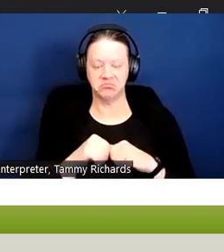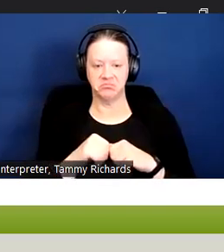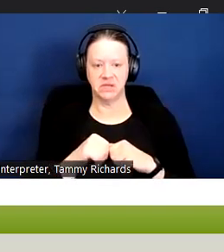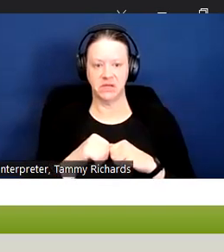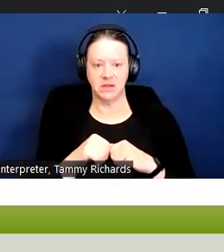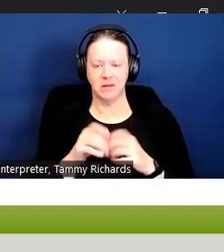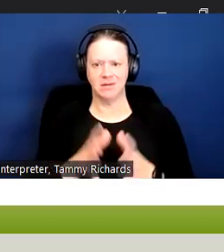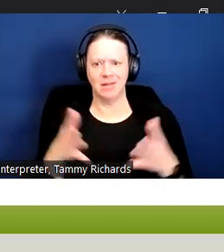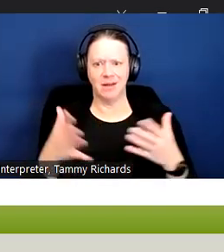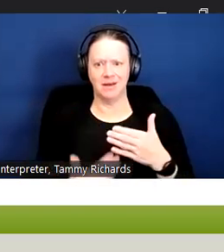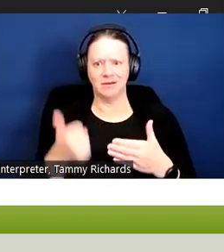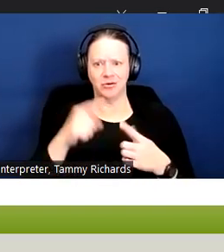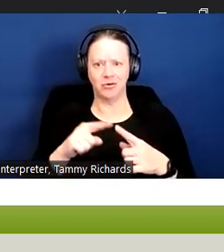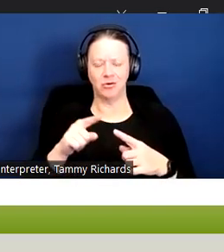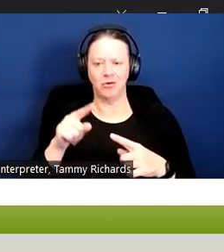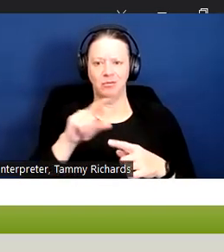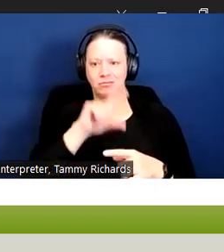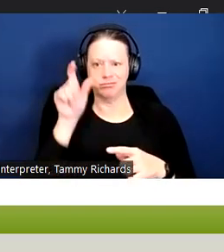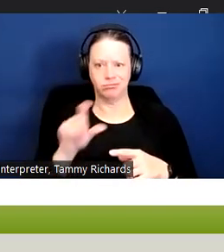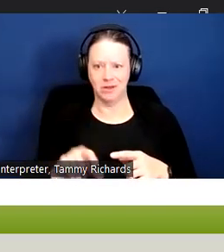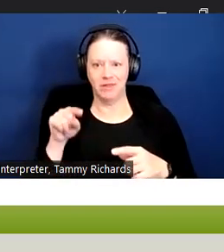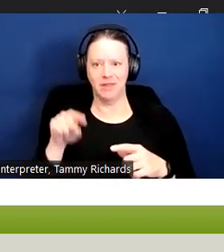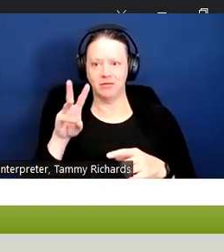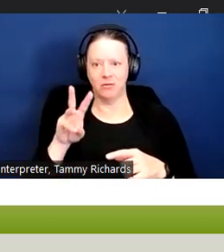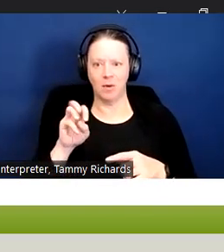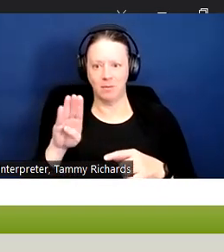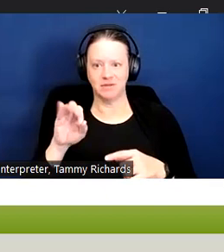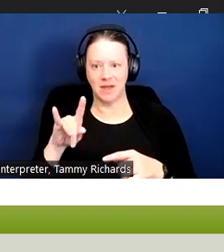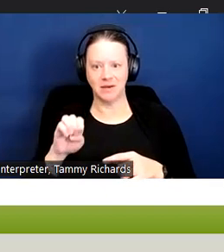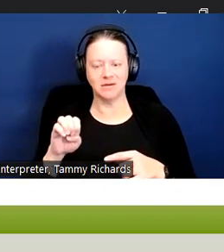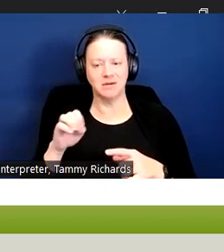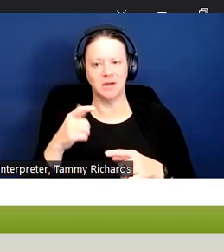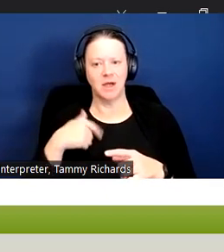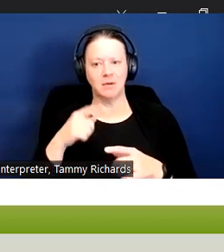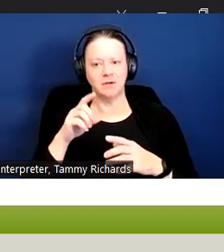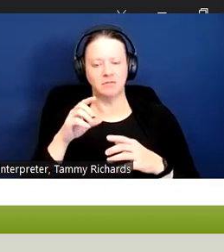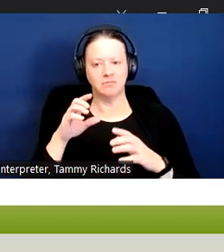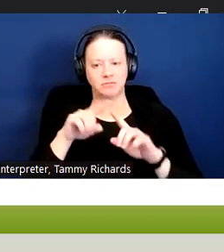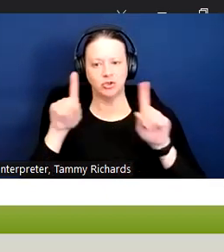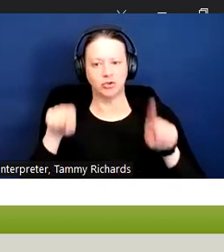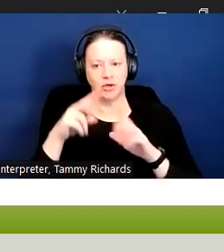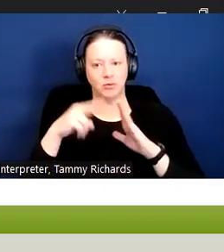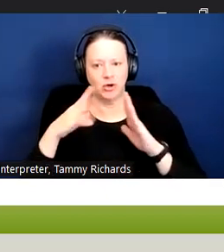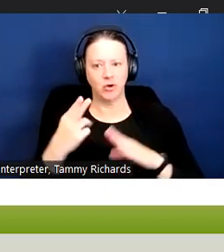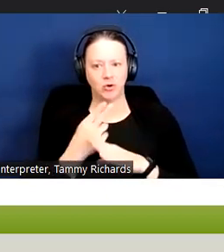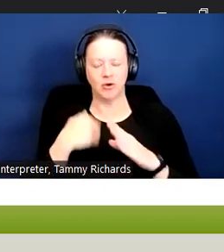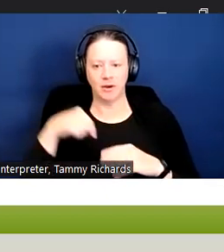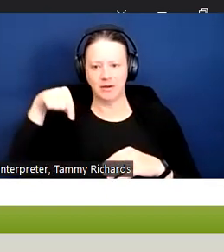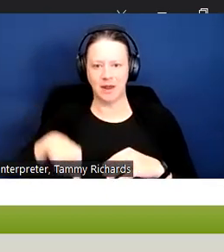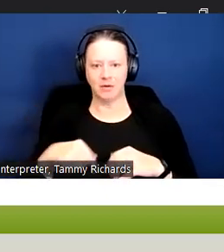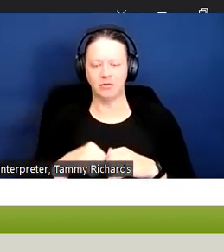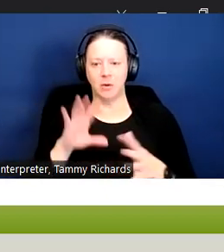That makes it a lot easier to move around this website as a screen reader user. Now I'm going to press down arrow to hear what's after that. Link